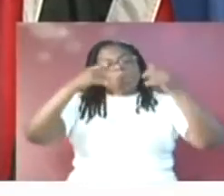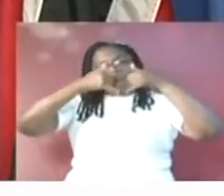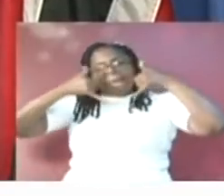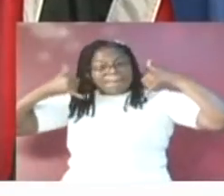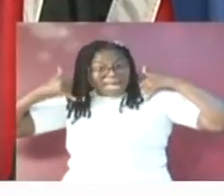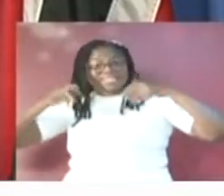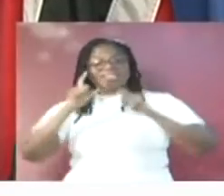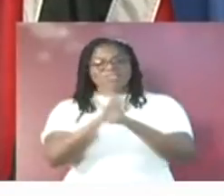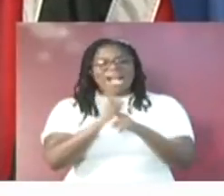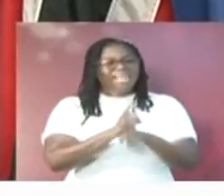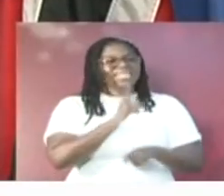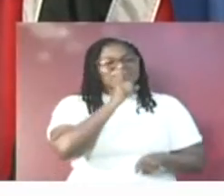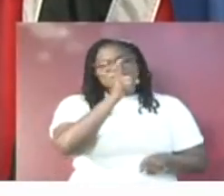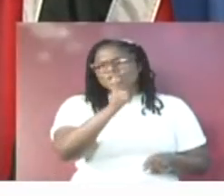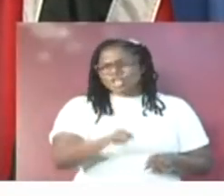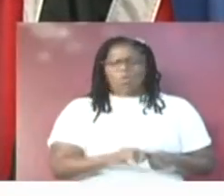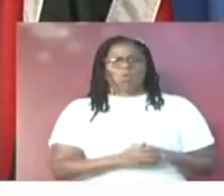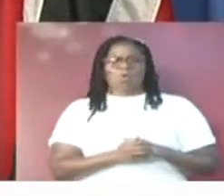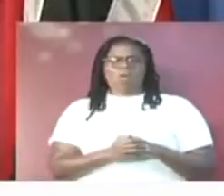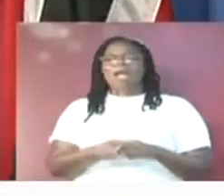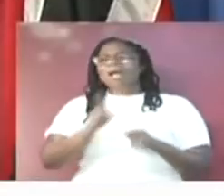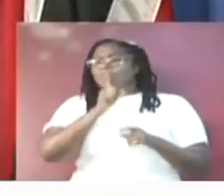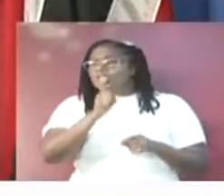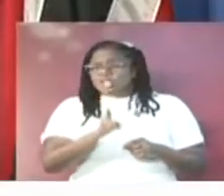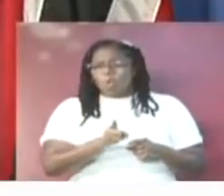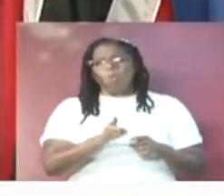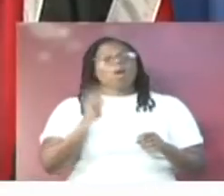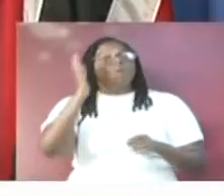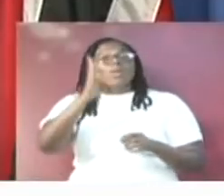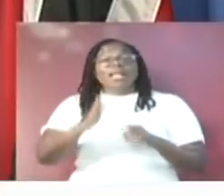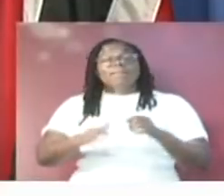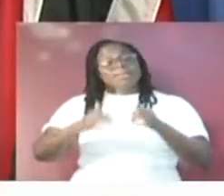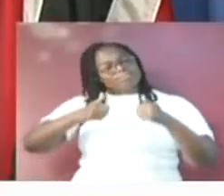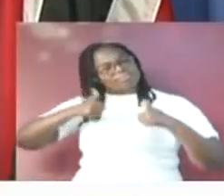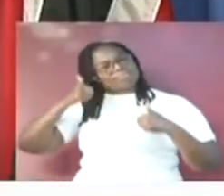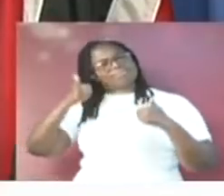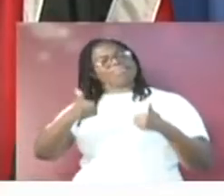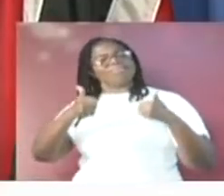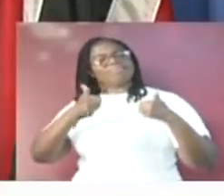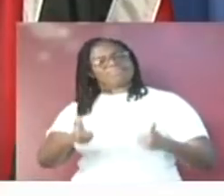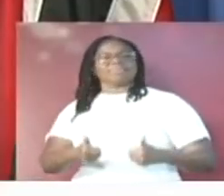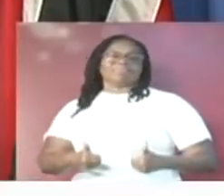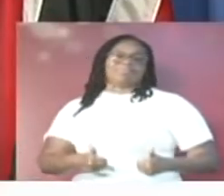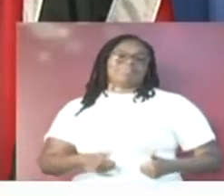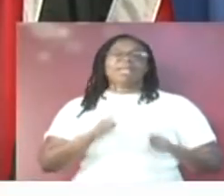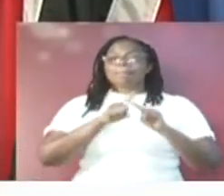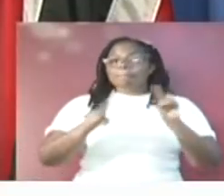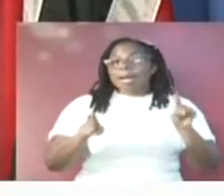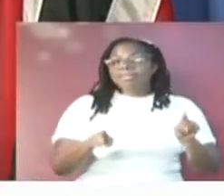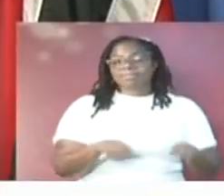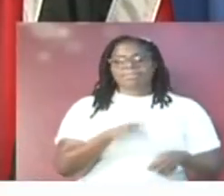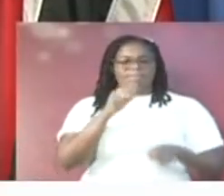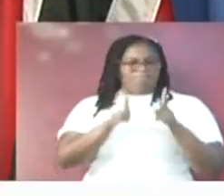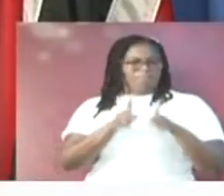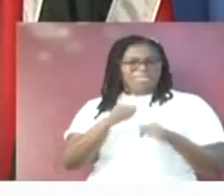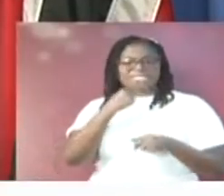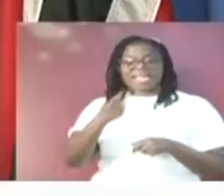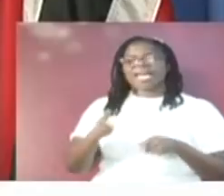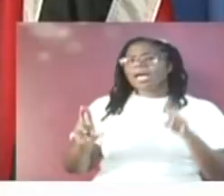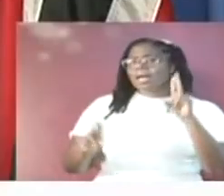us. And we cannot now say we do not know what that location is if we don't turn those